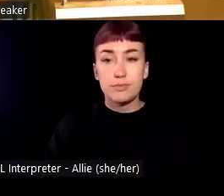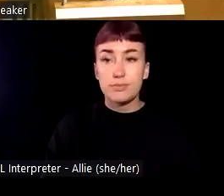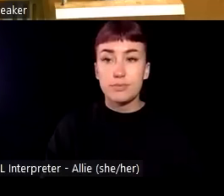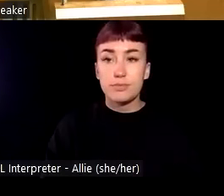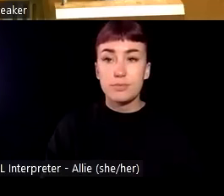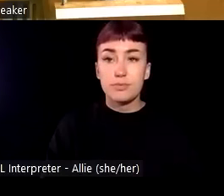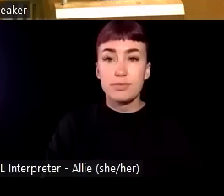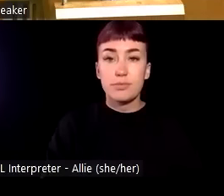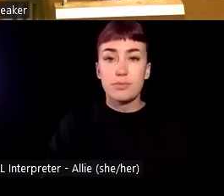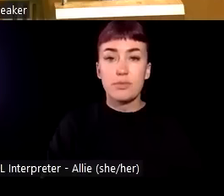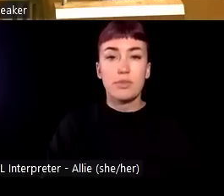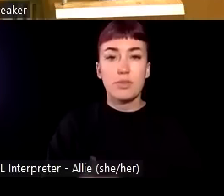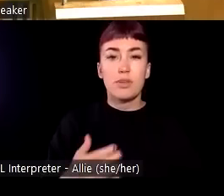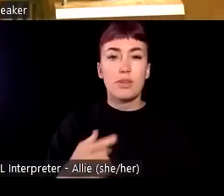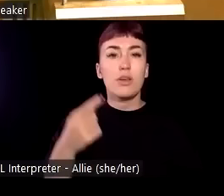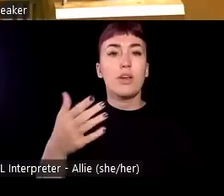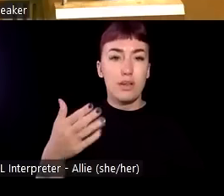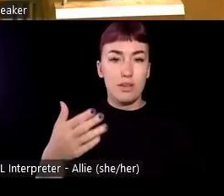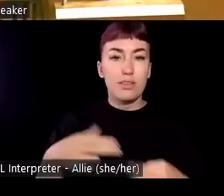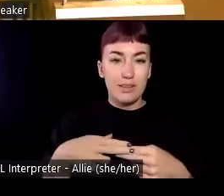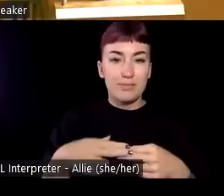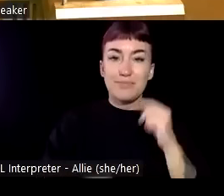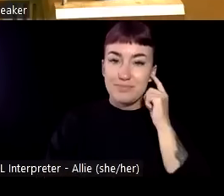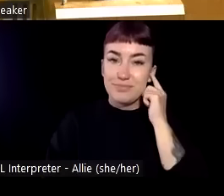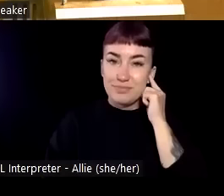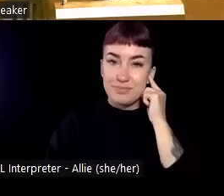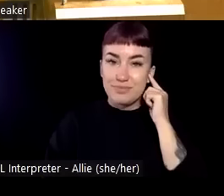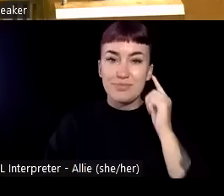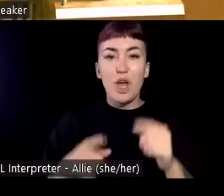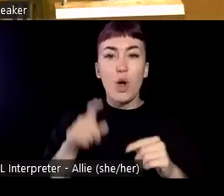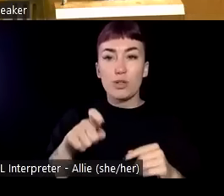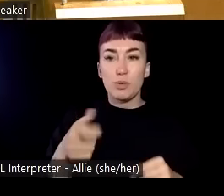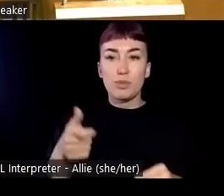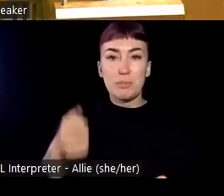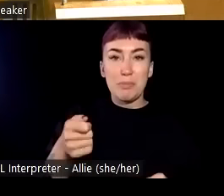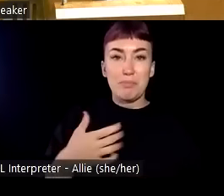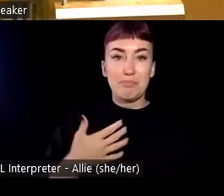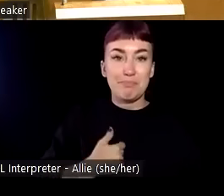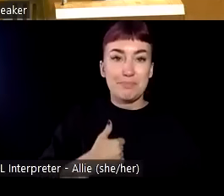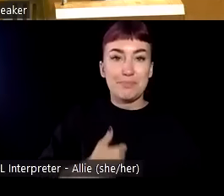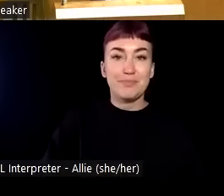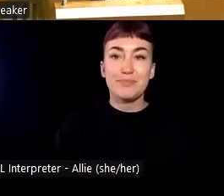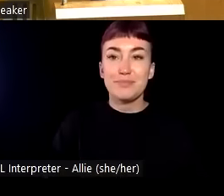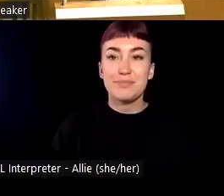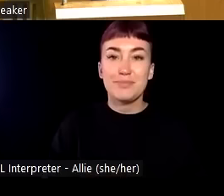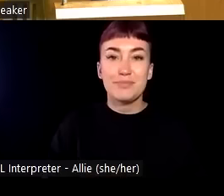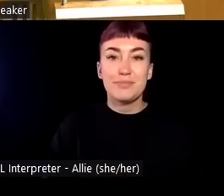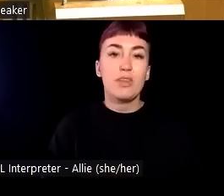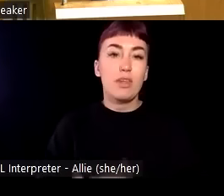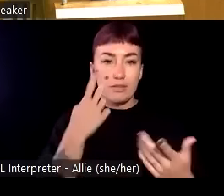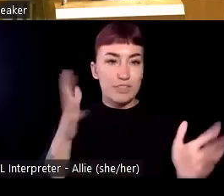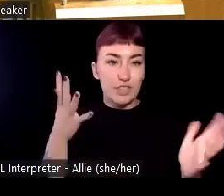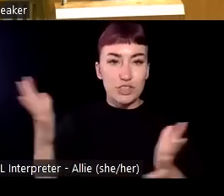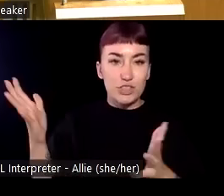How does one advance slides here? Does this do this? Oh, we were supposed to do this. Yeah, you've seen that.